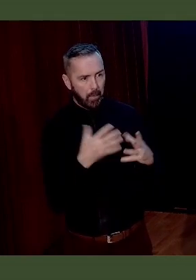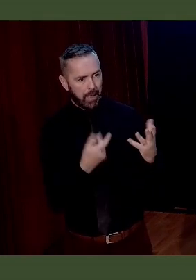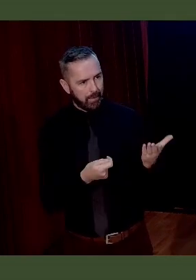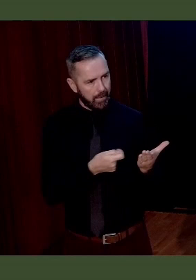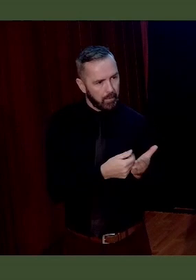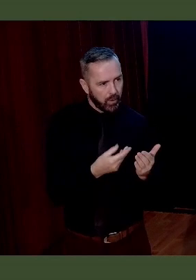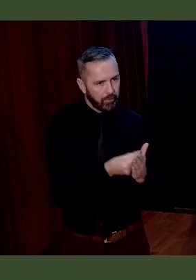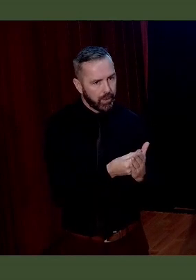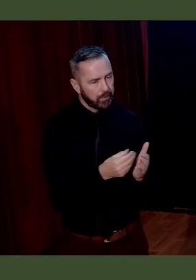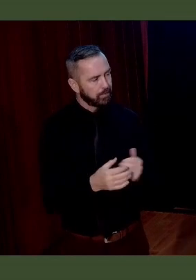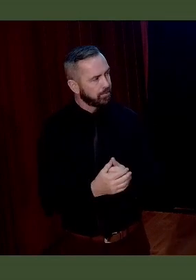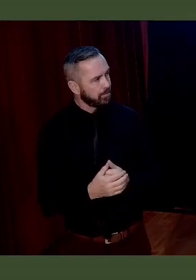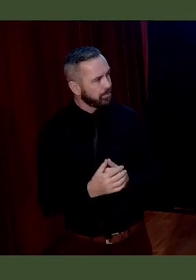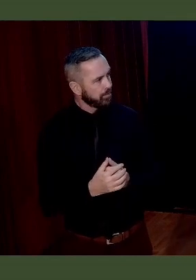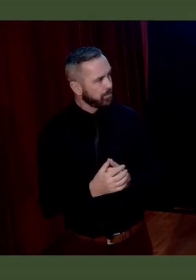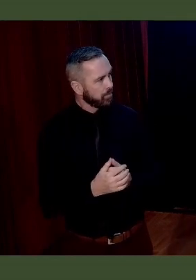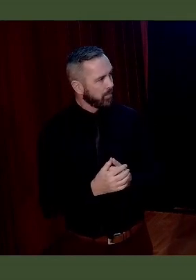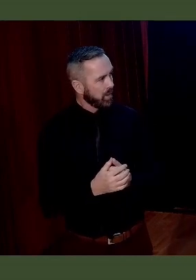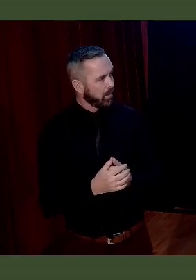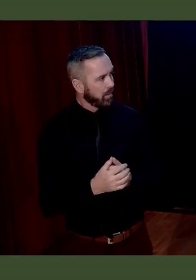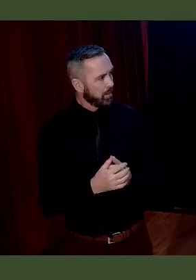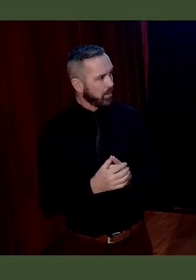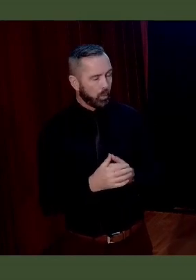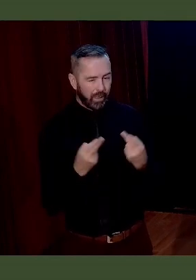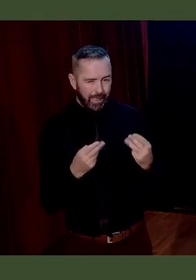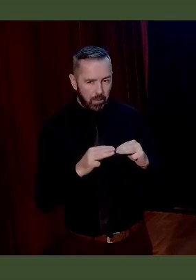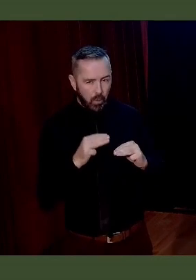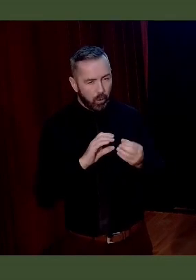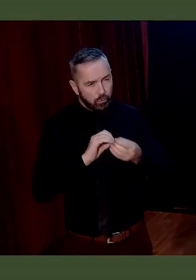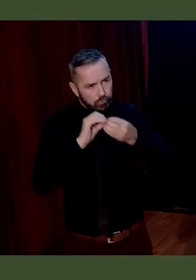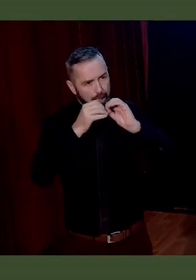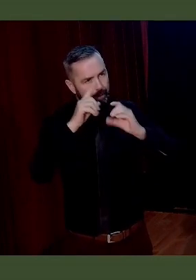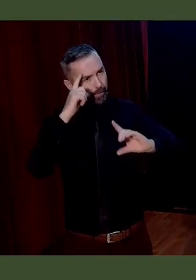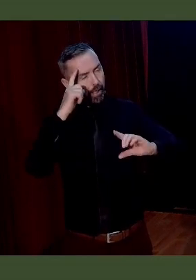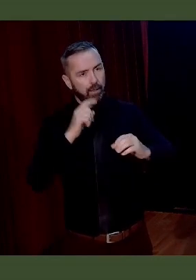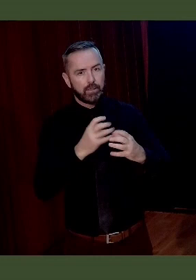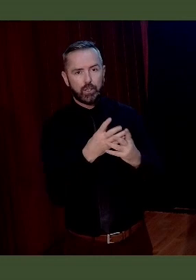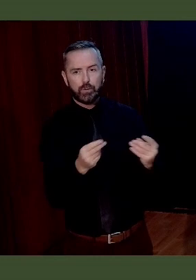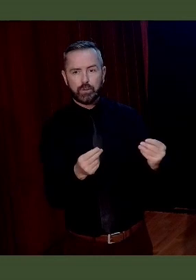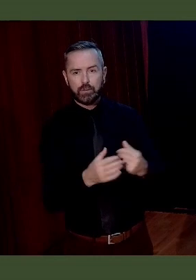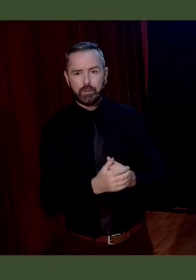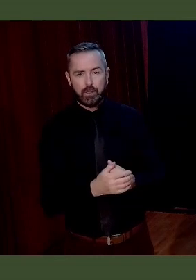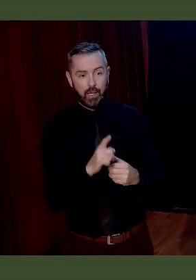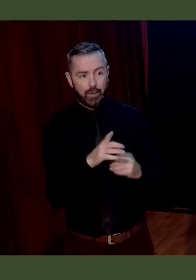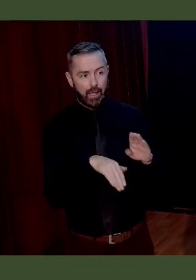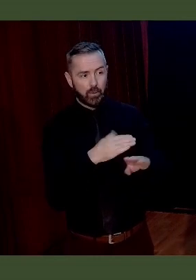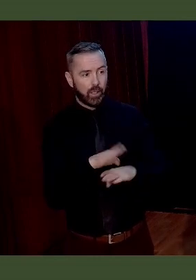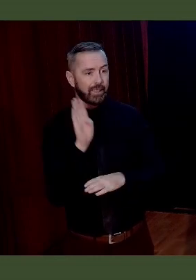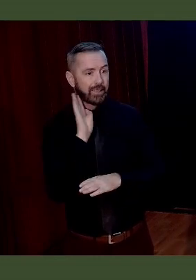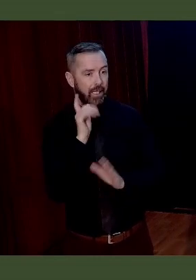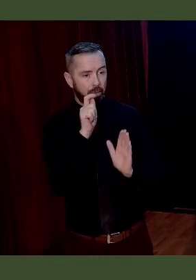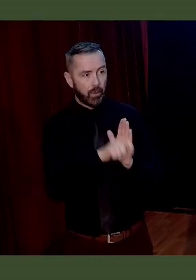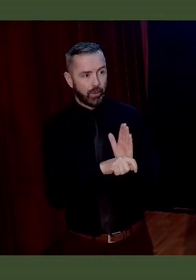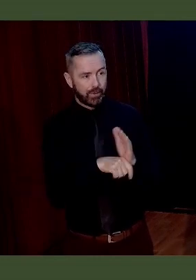So more creative solutions were needed. And this is where tenant purchase